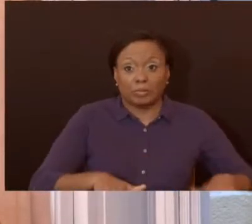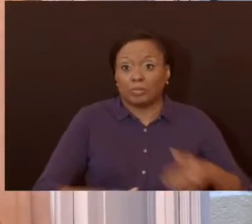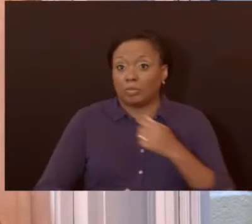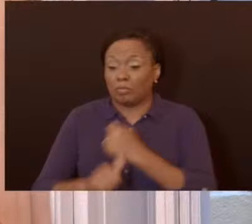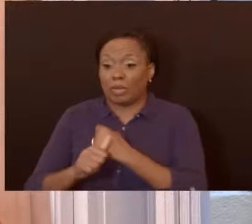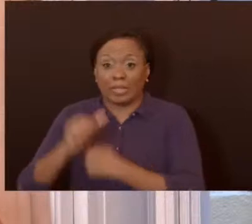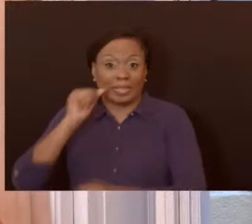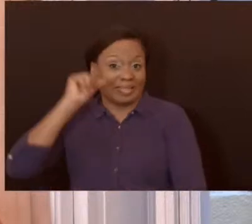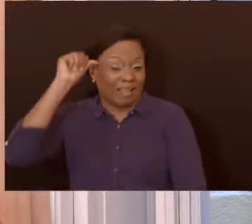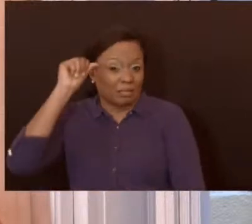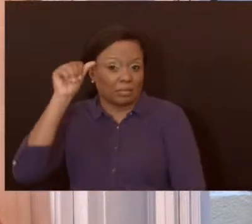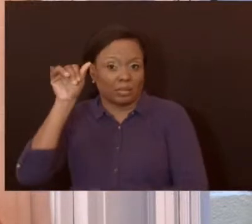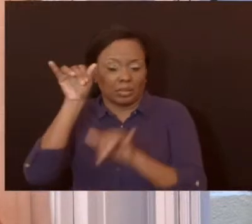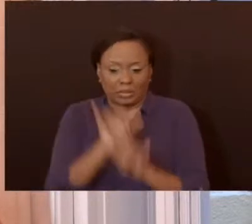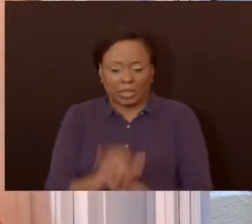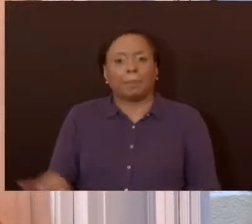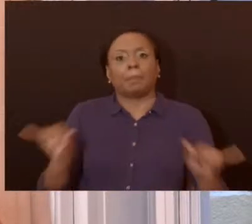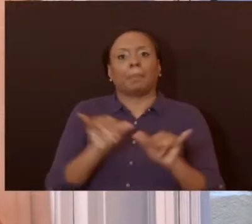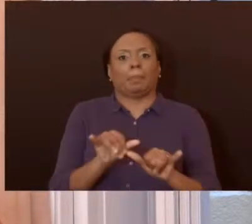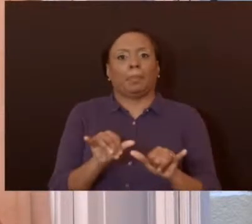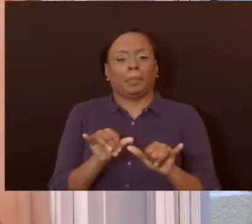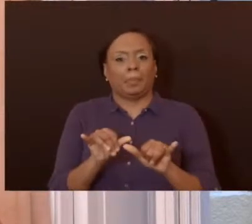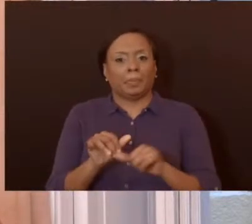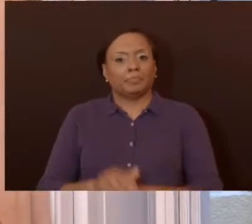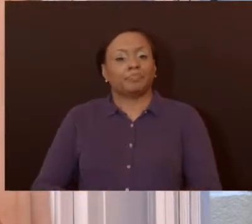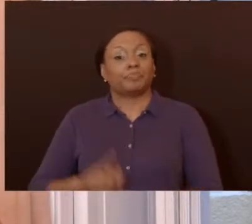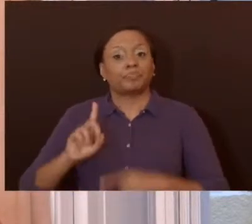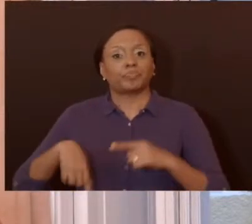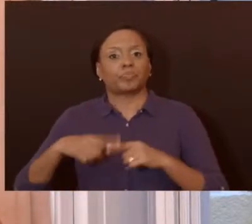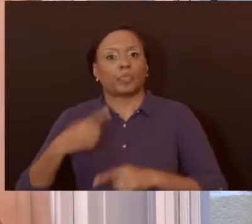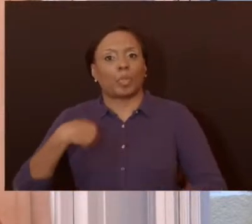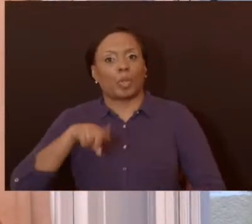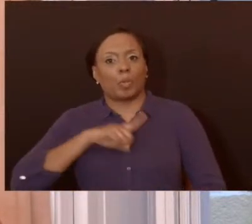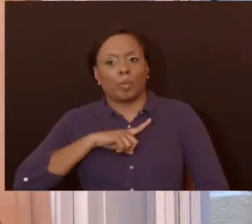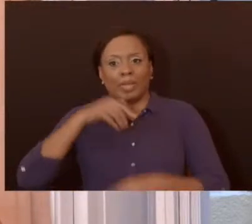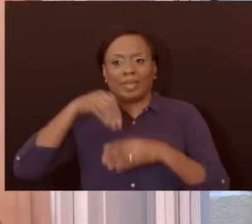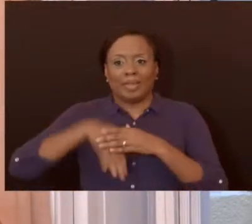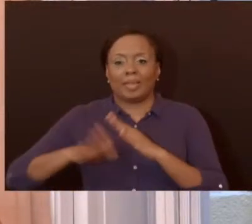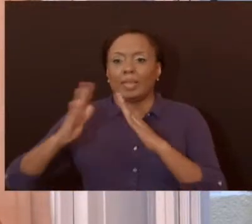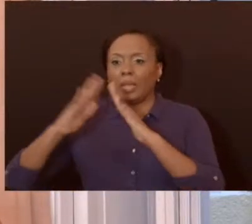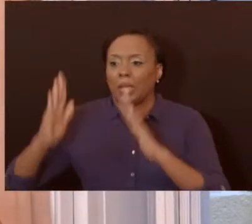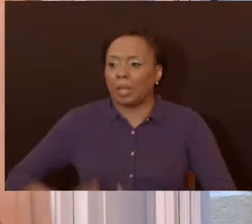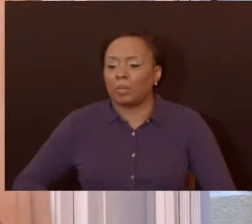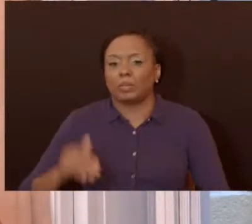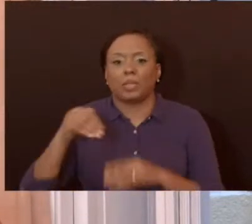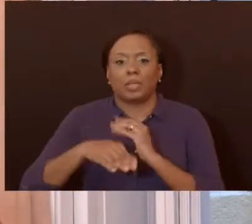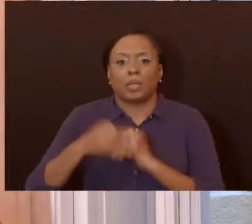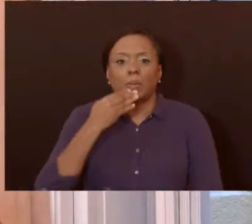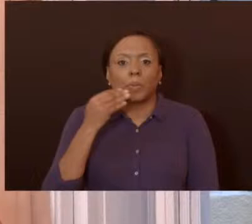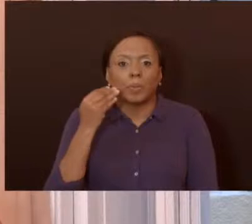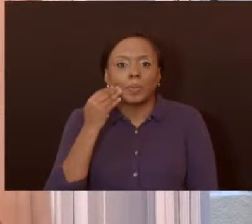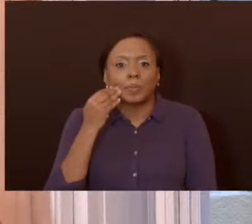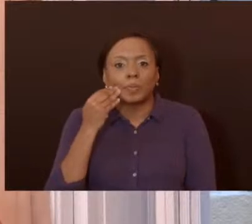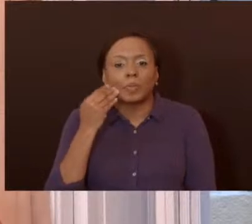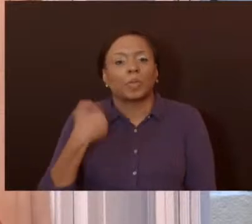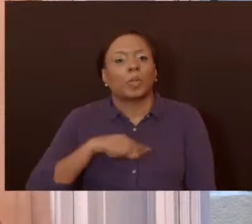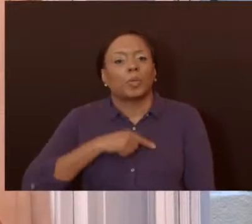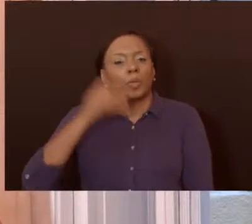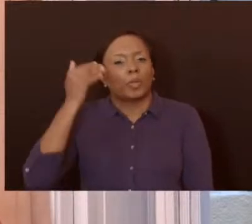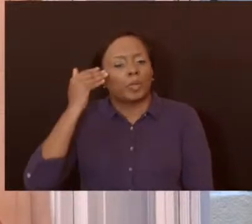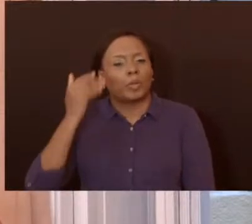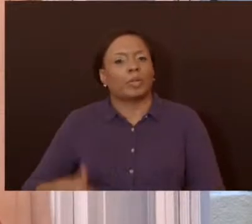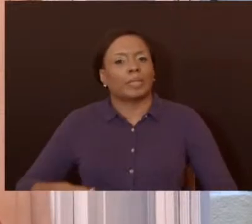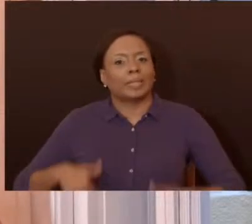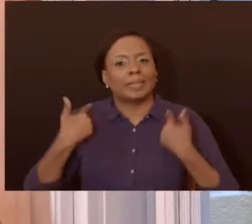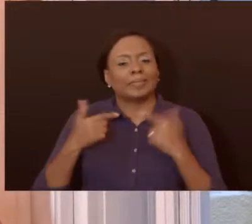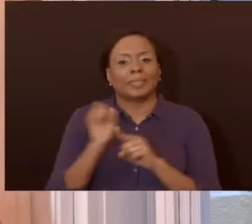same. Because especially, as I told you before, when we are in households and persons in households, we know our living situation.